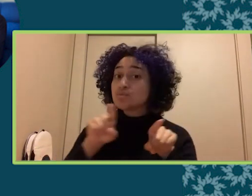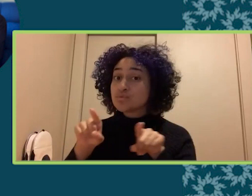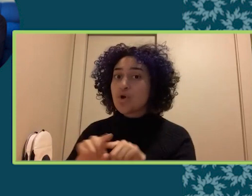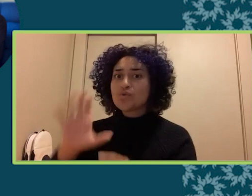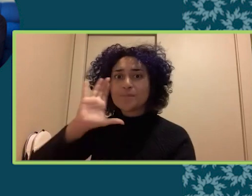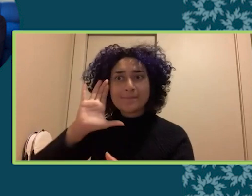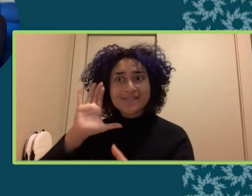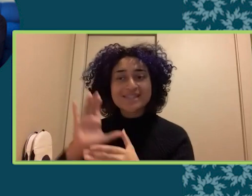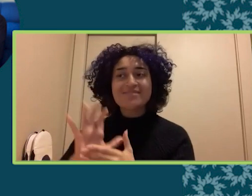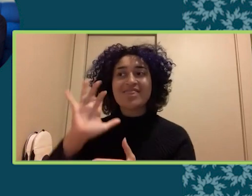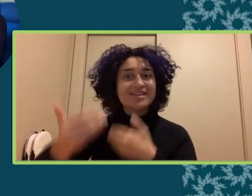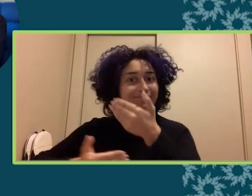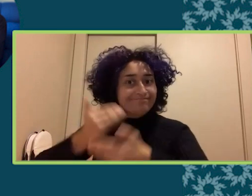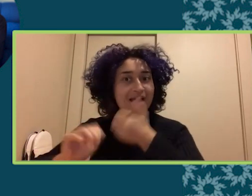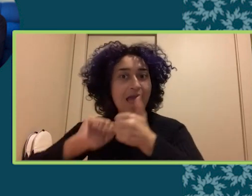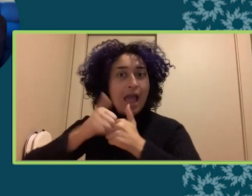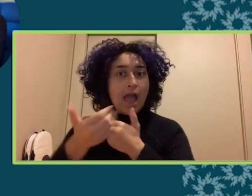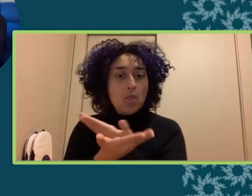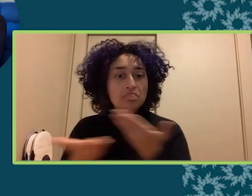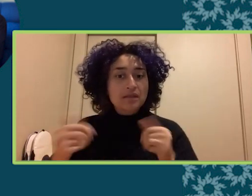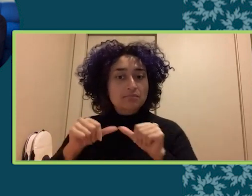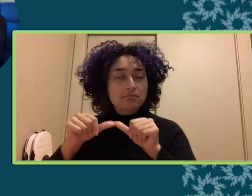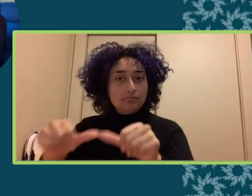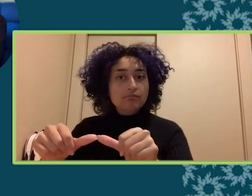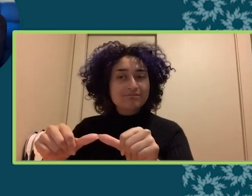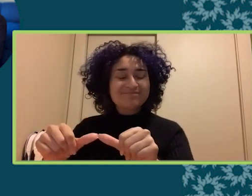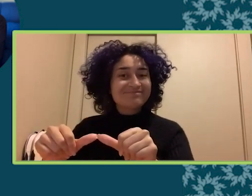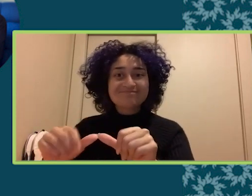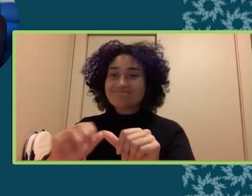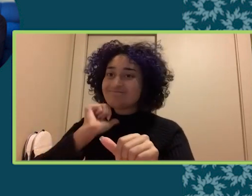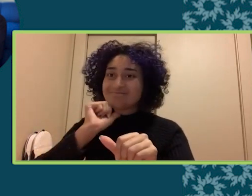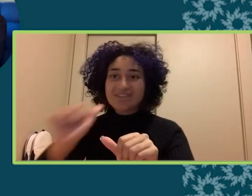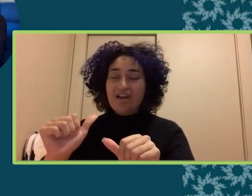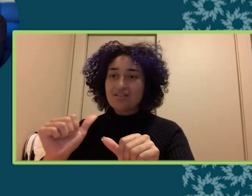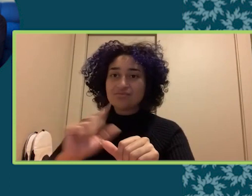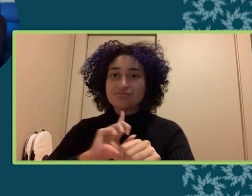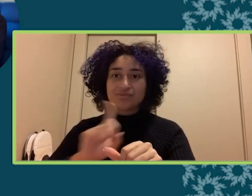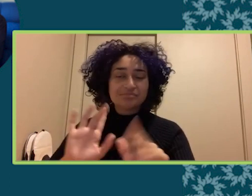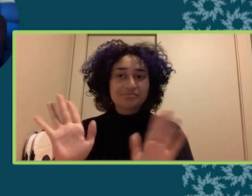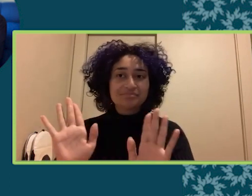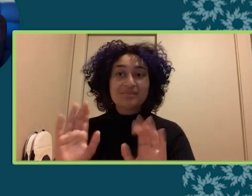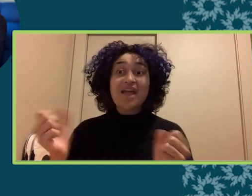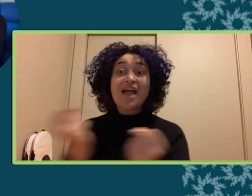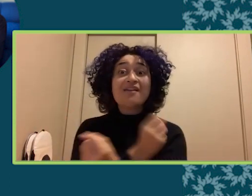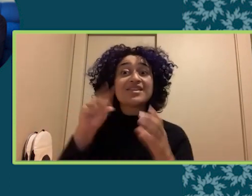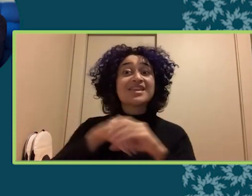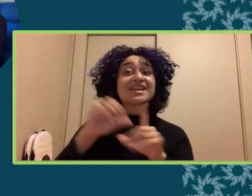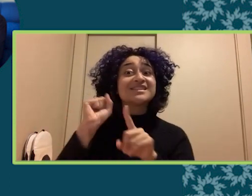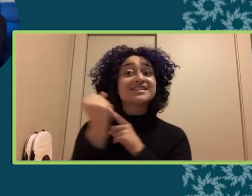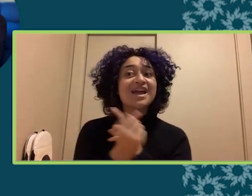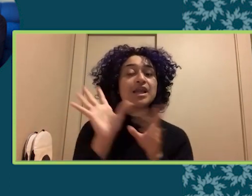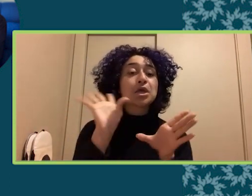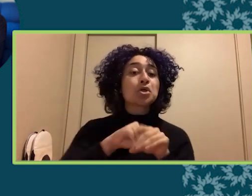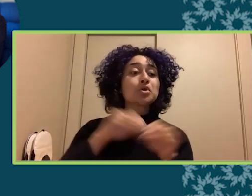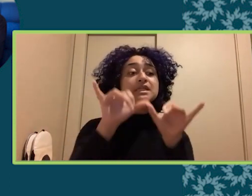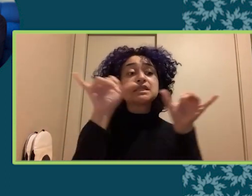natural order of things. And it's not. everything in our society, including the